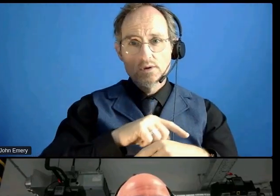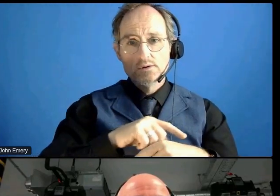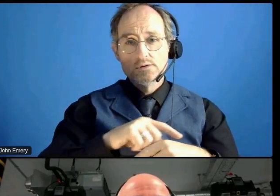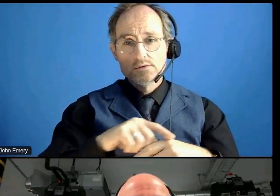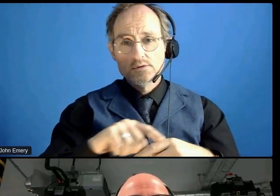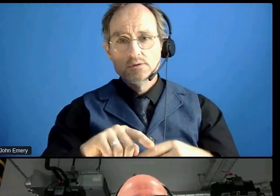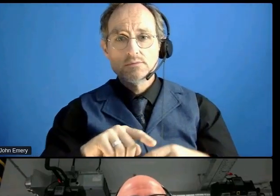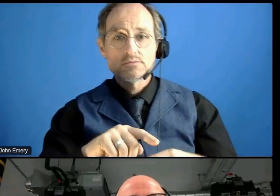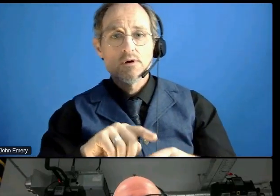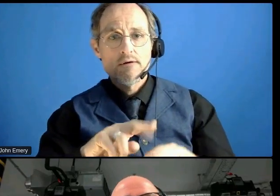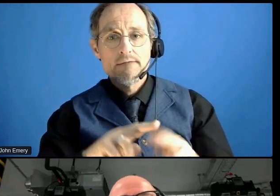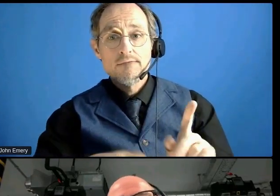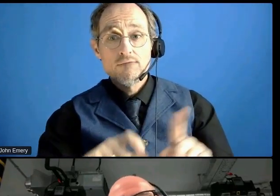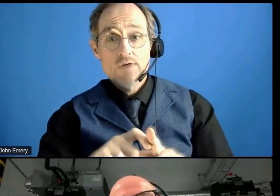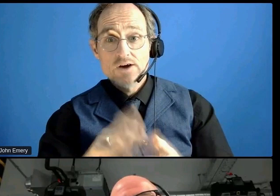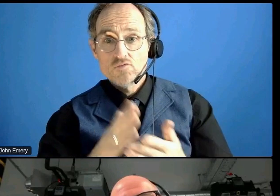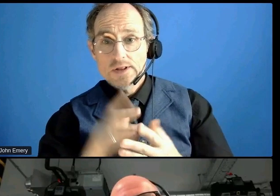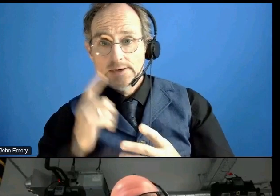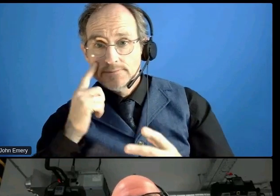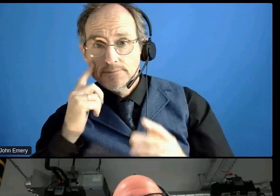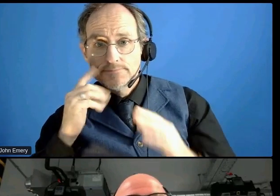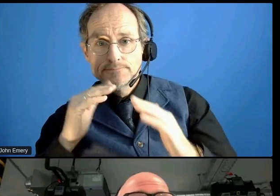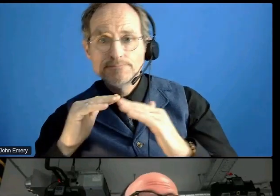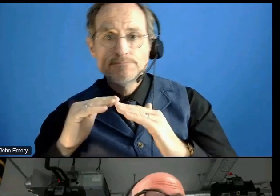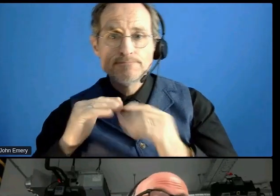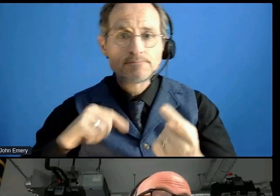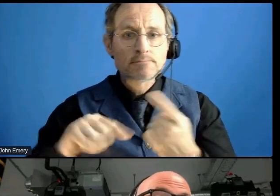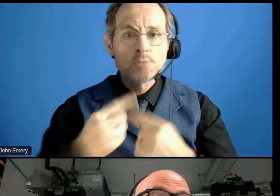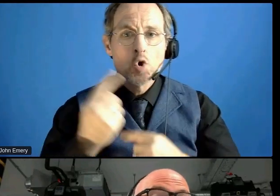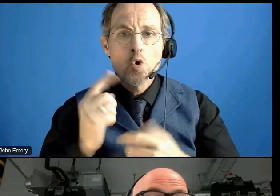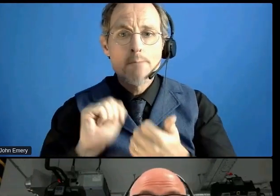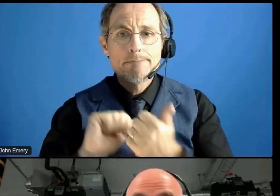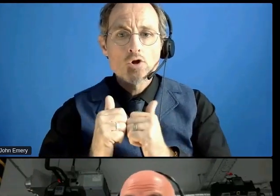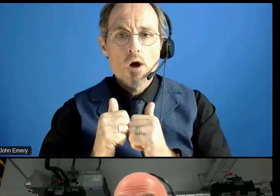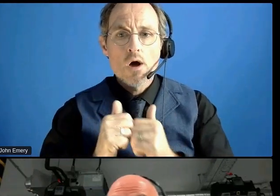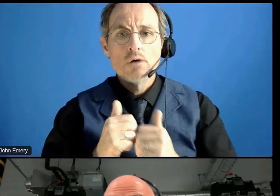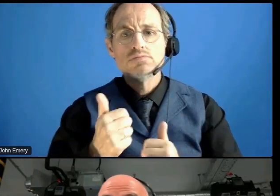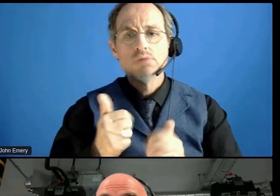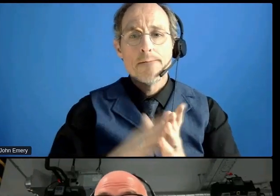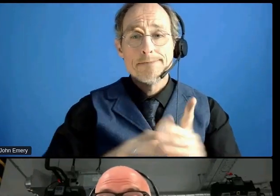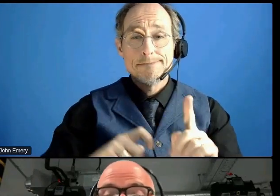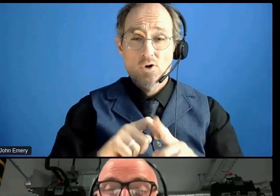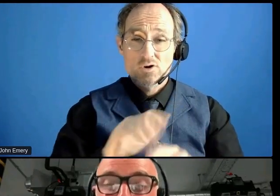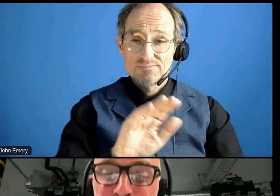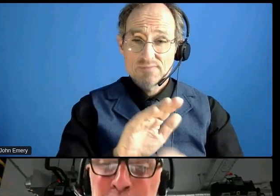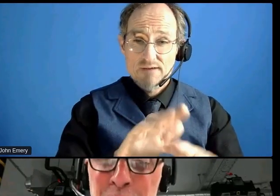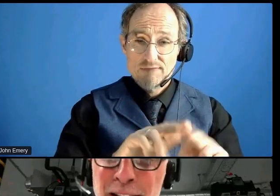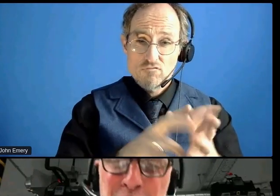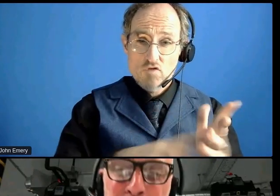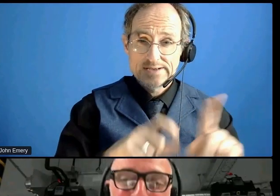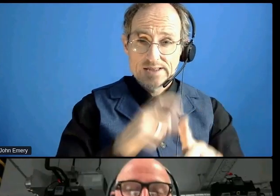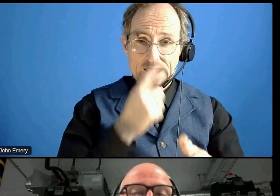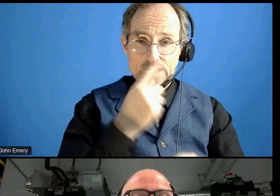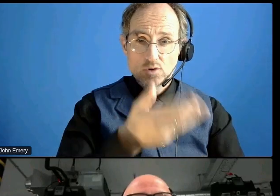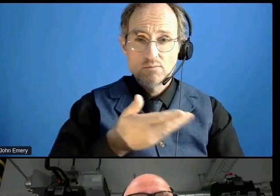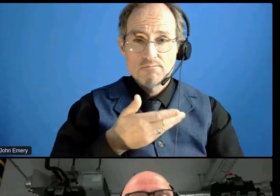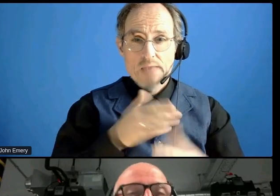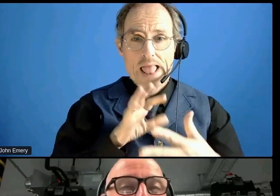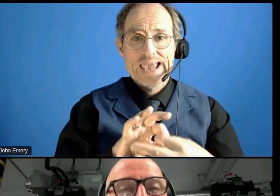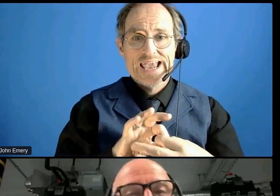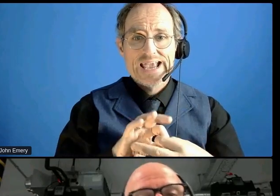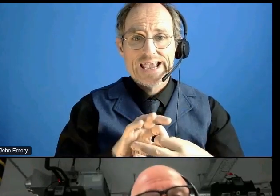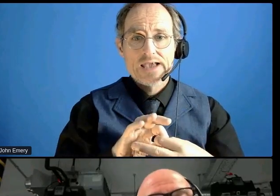Mark, you're on mute. I'm I can hear him. not. I'm not. I don't think I can I am. hear you. Okay.